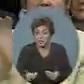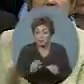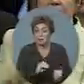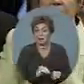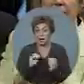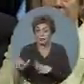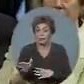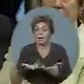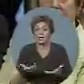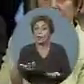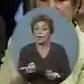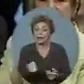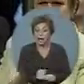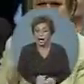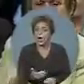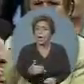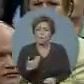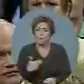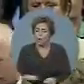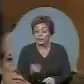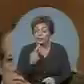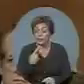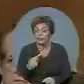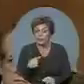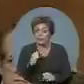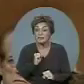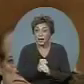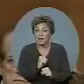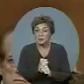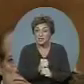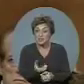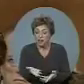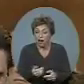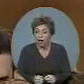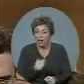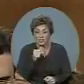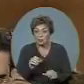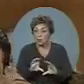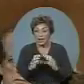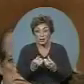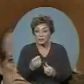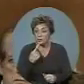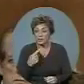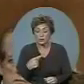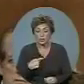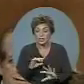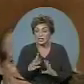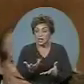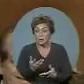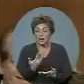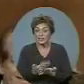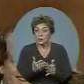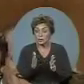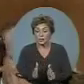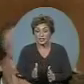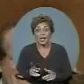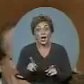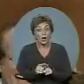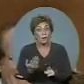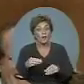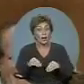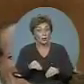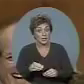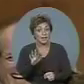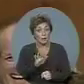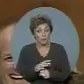that instruction today? I look again the minister straight in the eye. Will the minister,